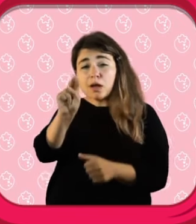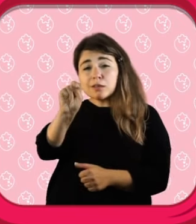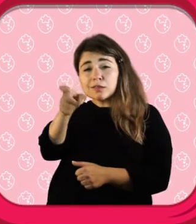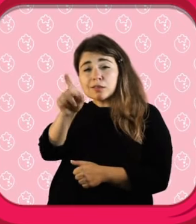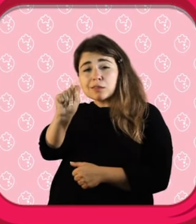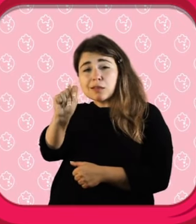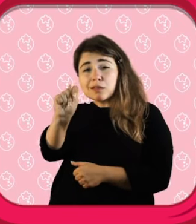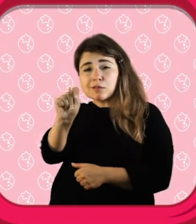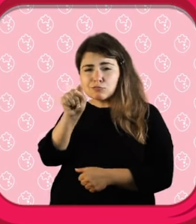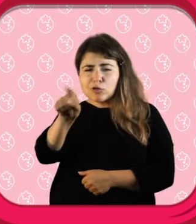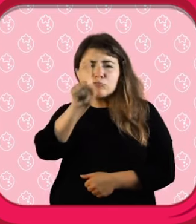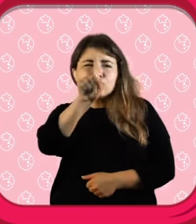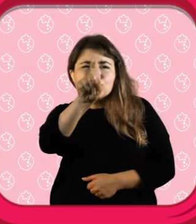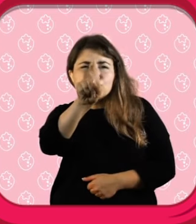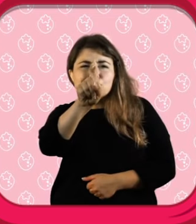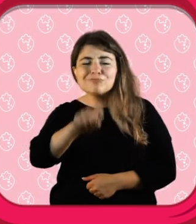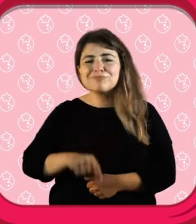continue.